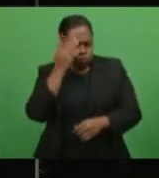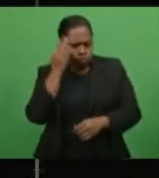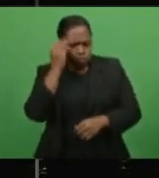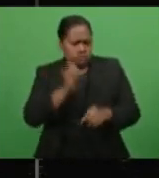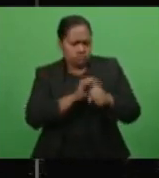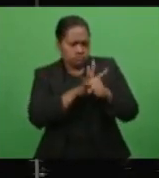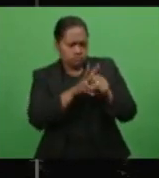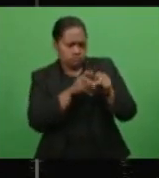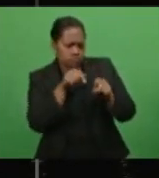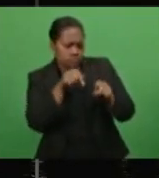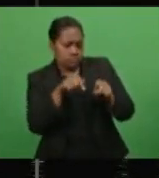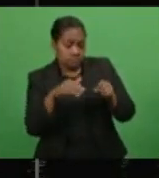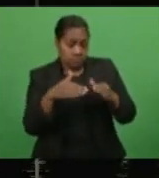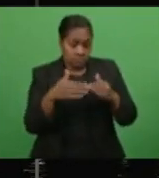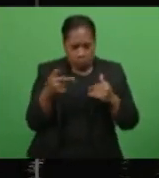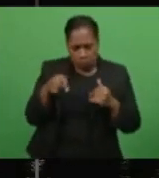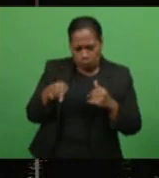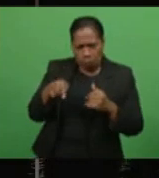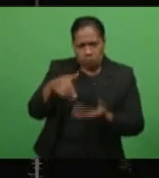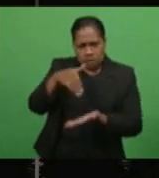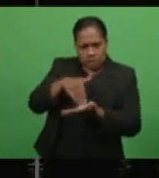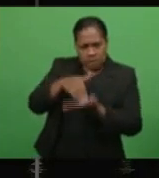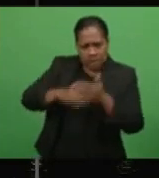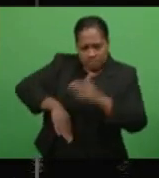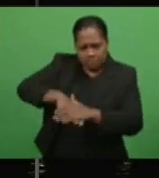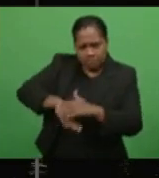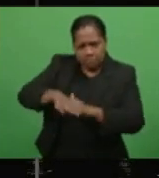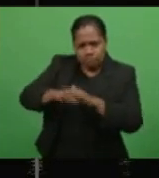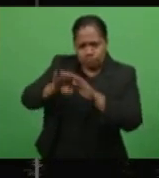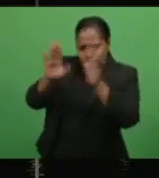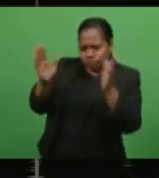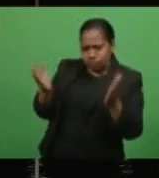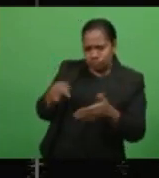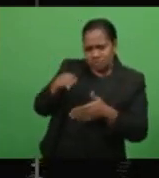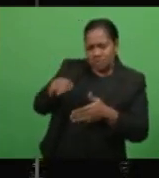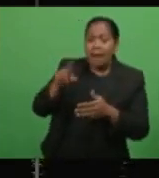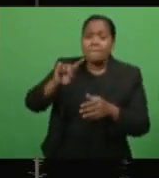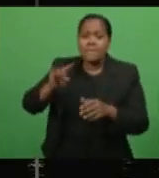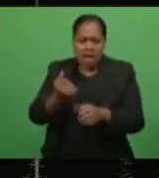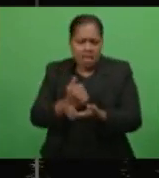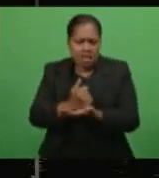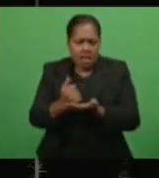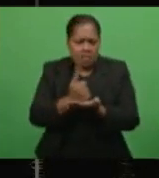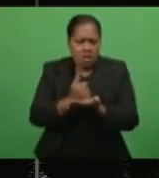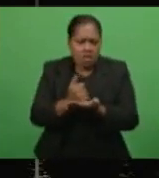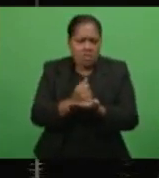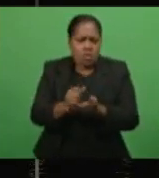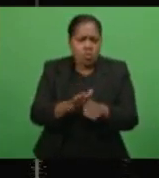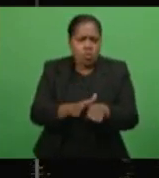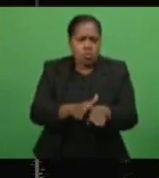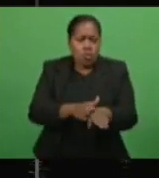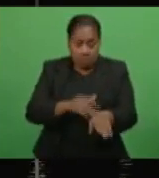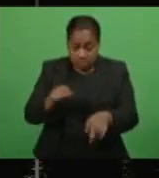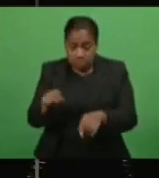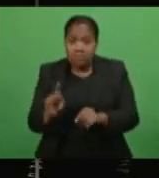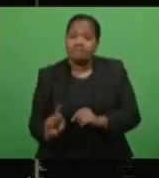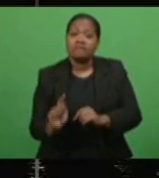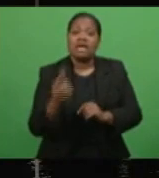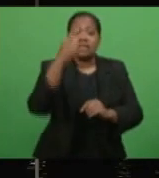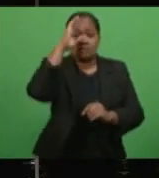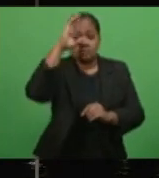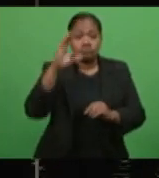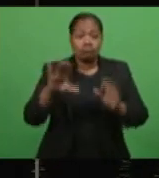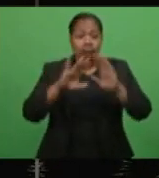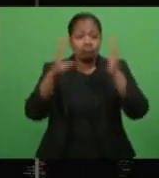Now it is the center of the football universe. Having slowed its numbers drastically, it has become the first country in the world to have